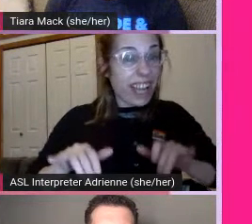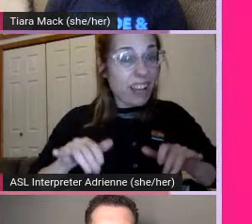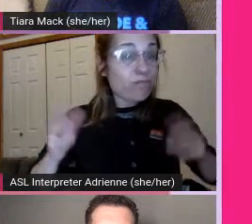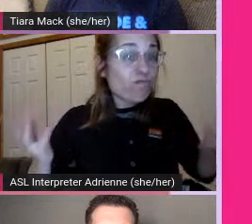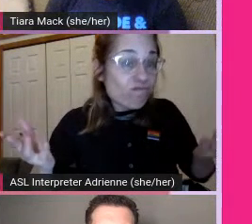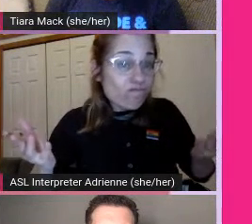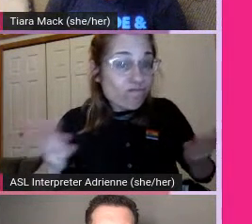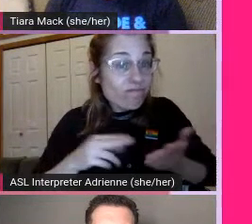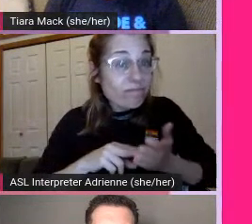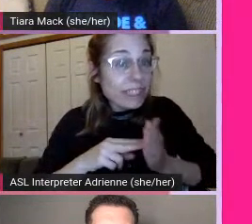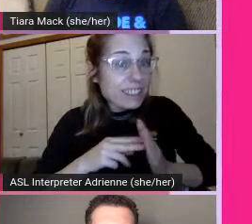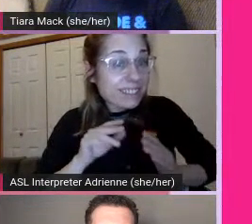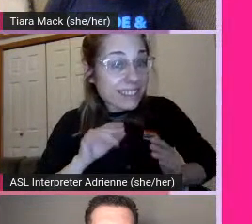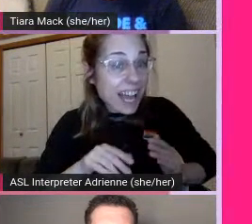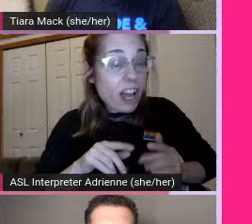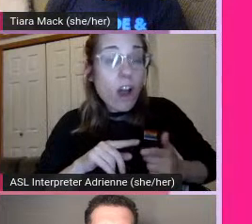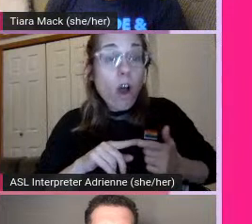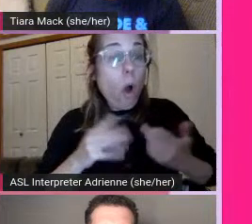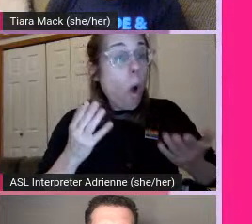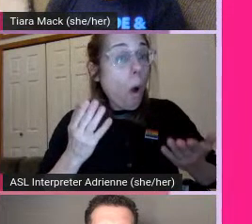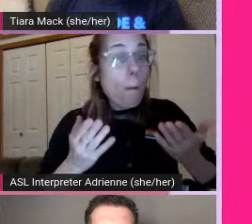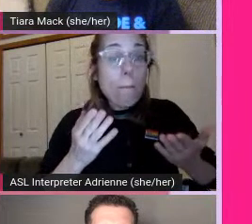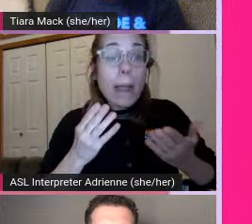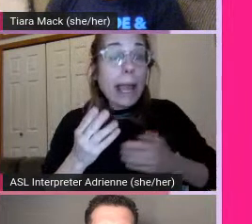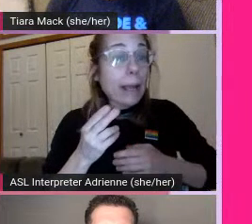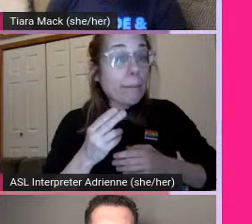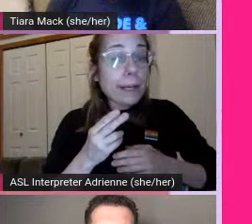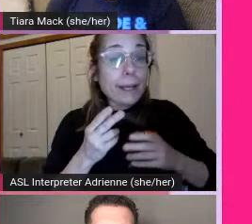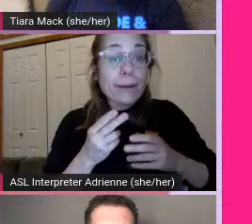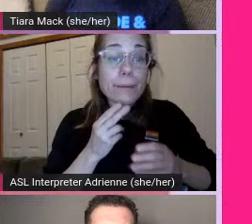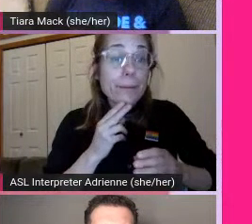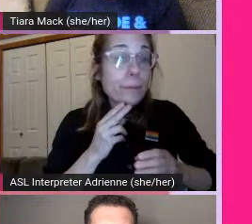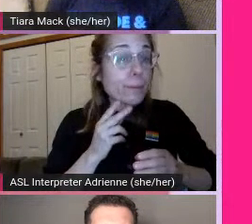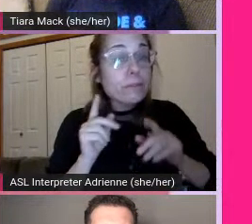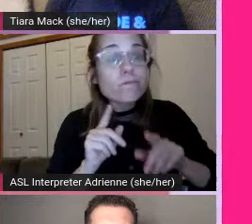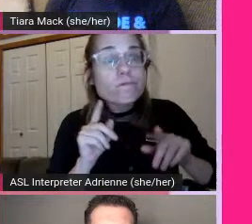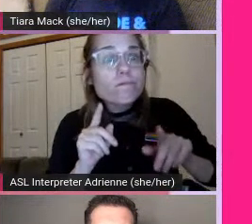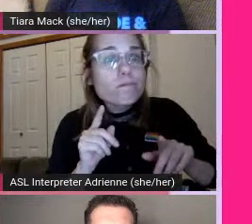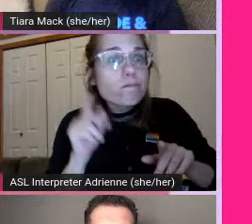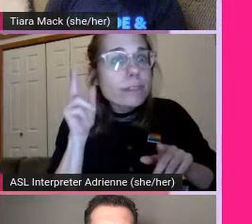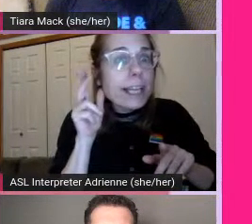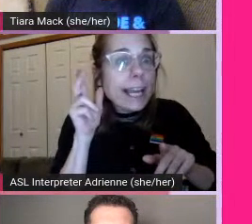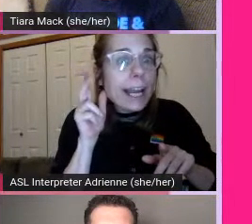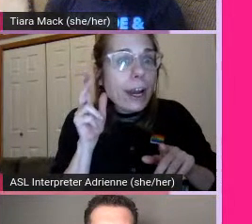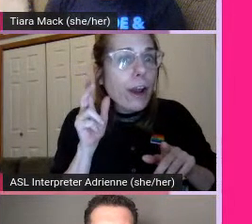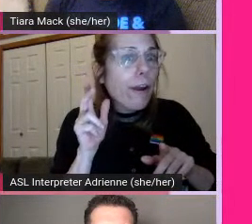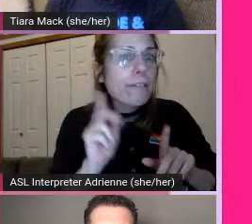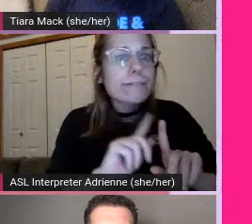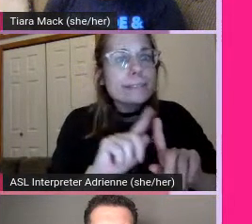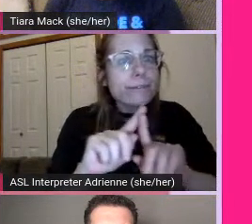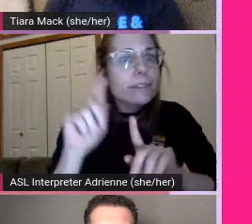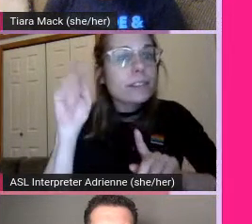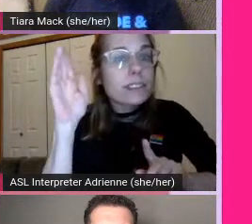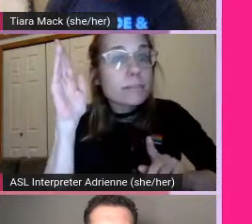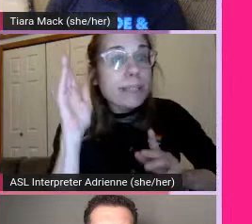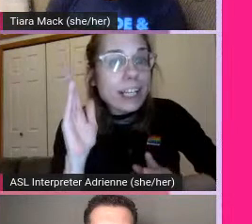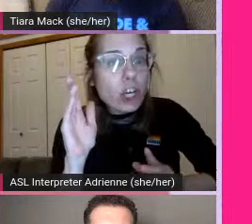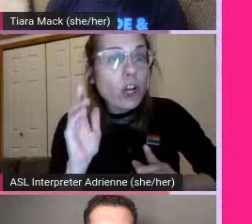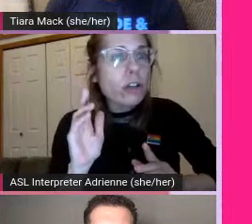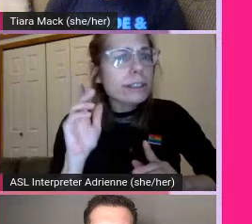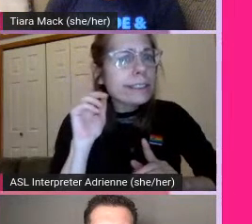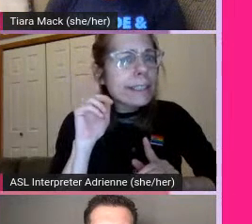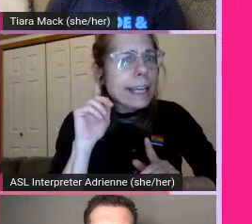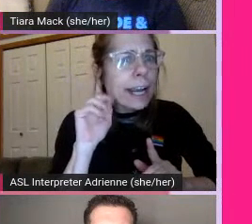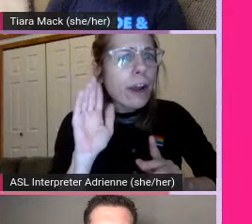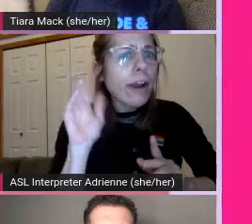it looks like joining a panel discussion and hearing the stories and learning how to tell your own story. Sometimes it